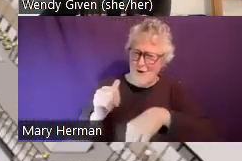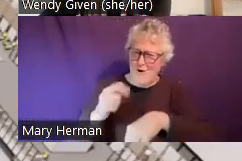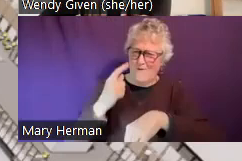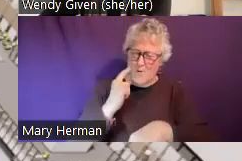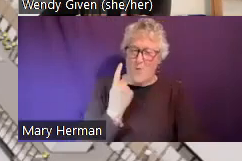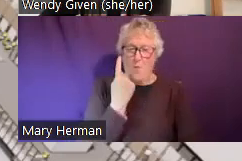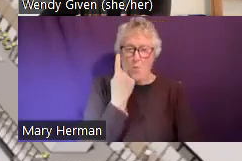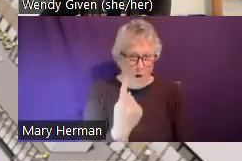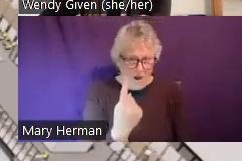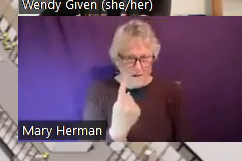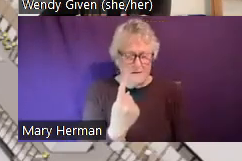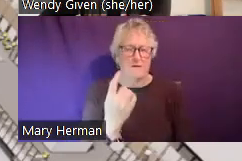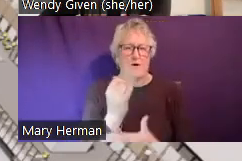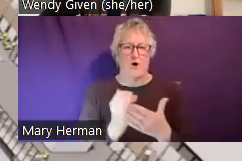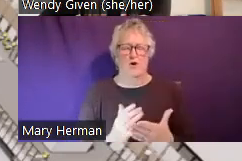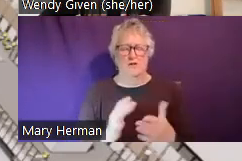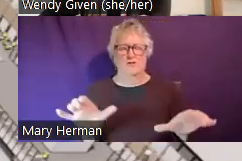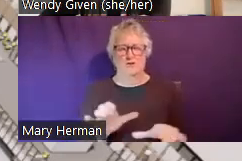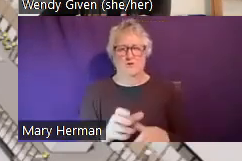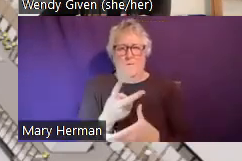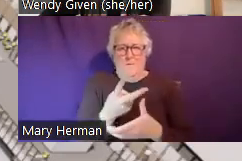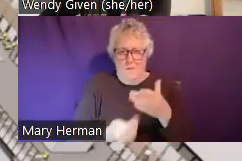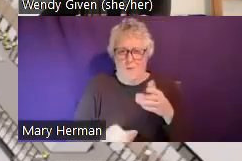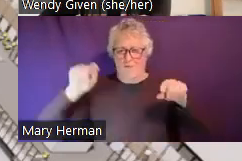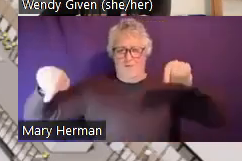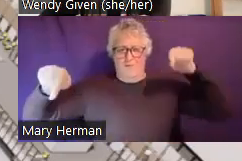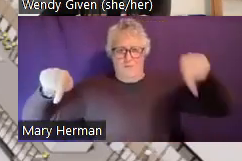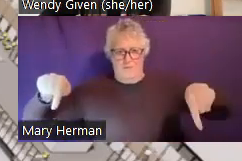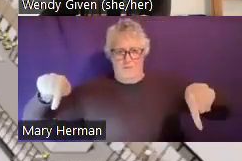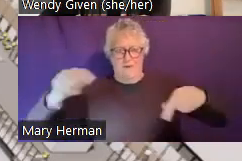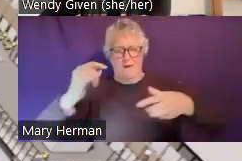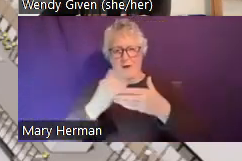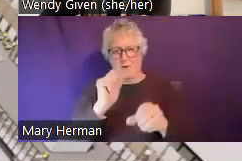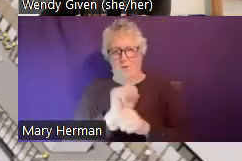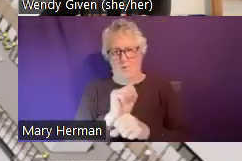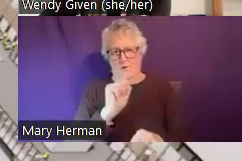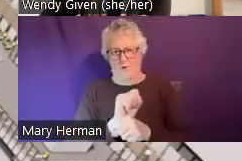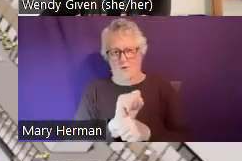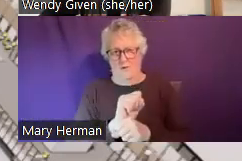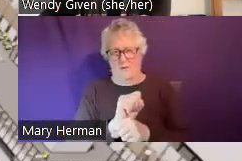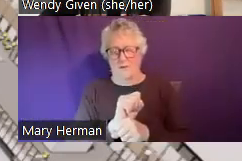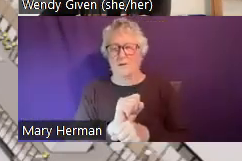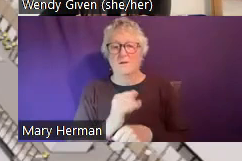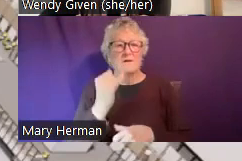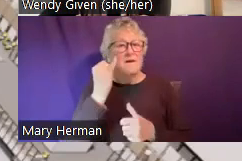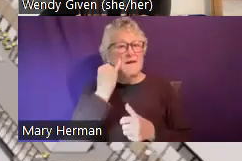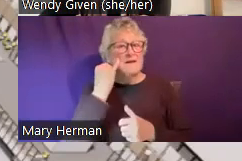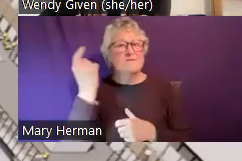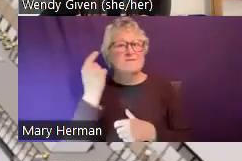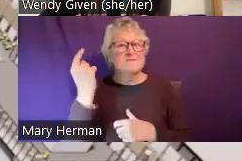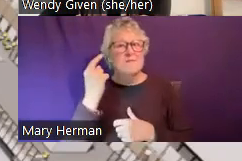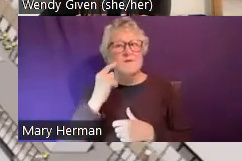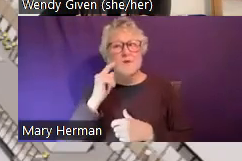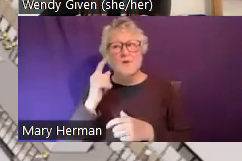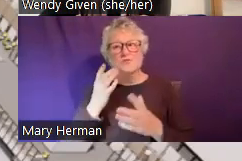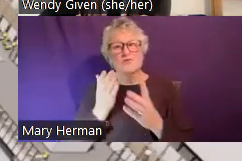an opportunity to have them speaking with each other. Somebody passing through the concourse connector